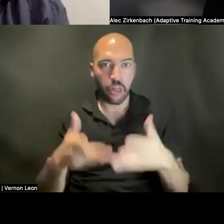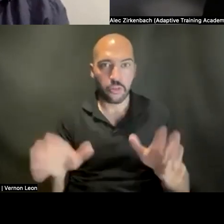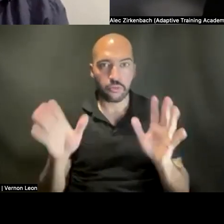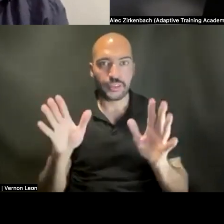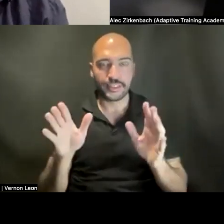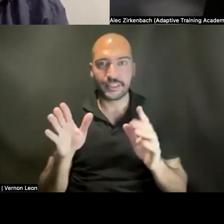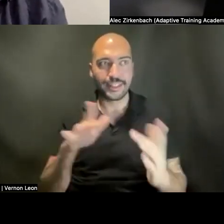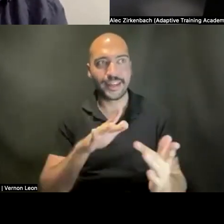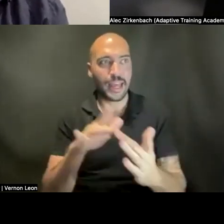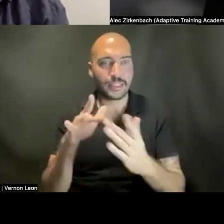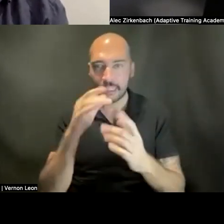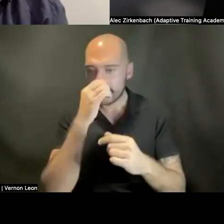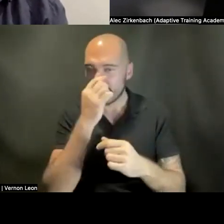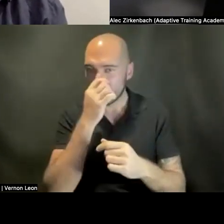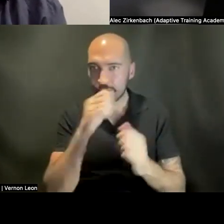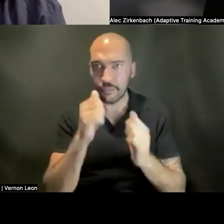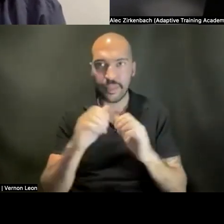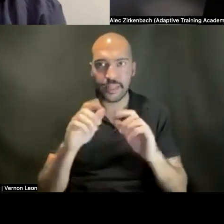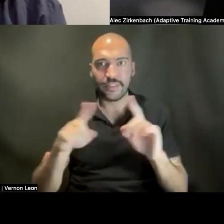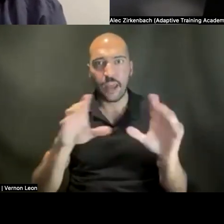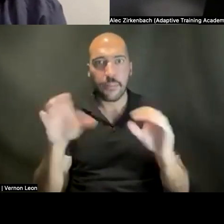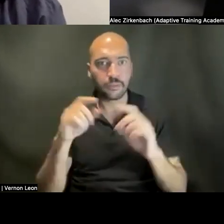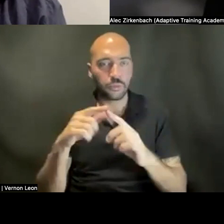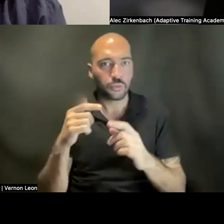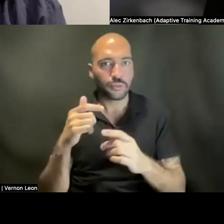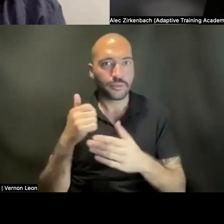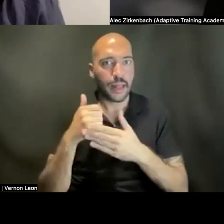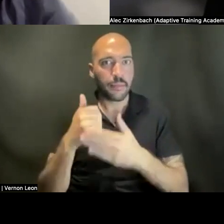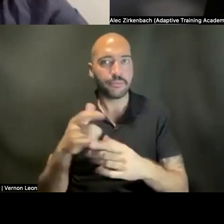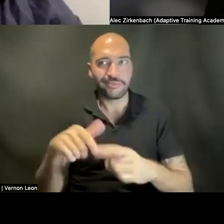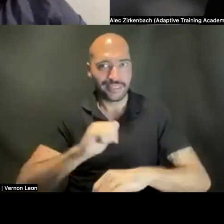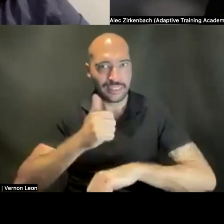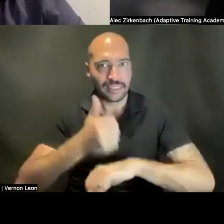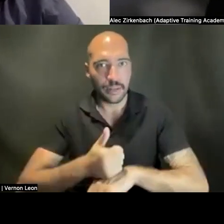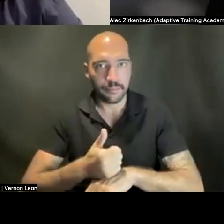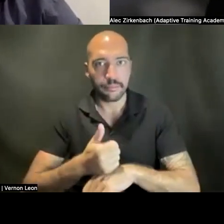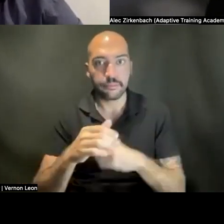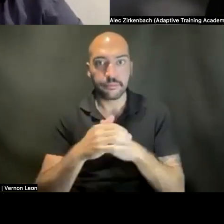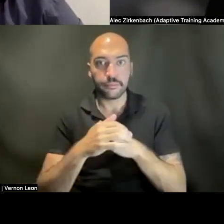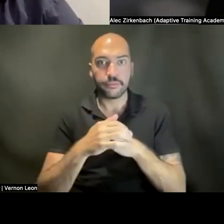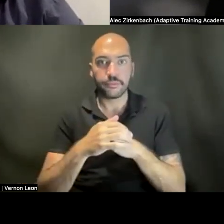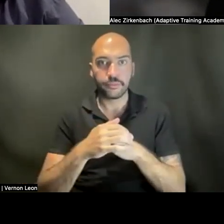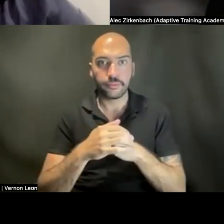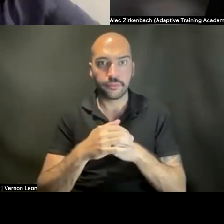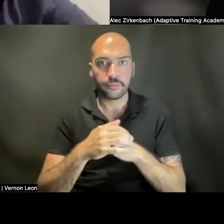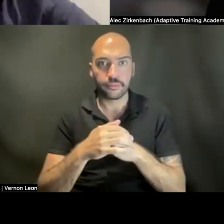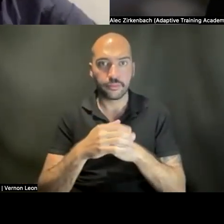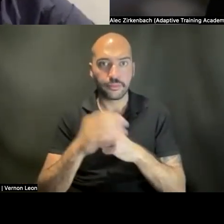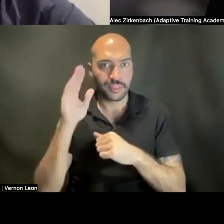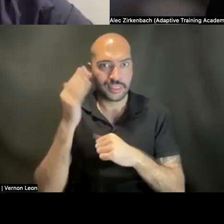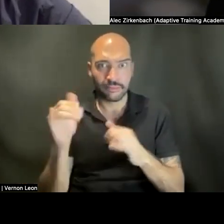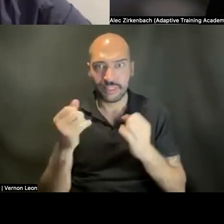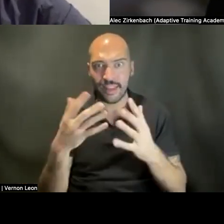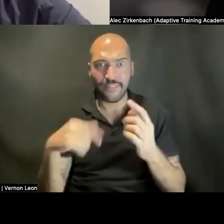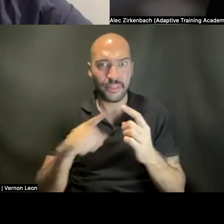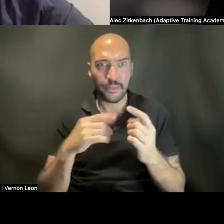in contact with companies to help them get set up. And it seemed like a lot of them had